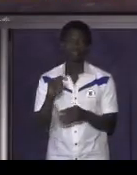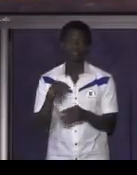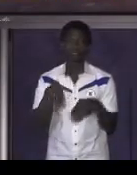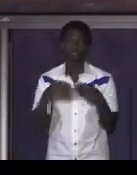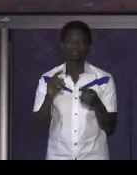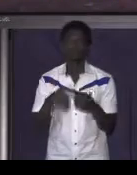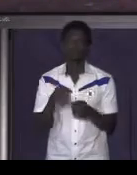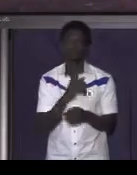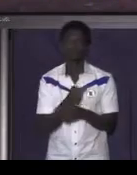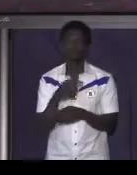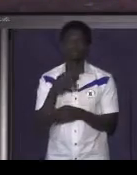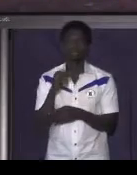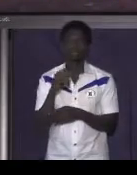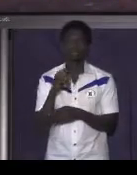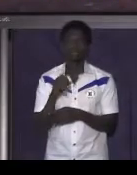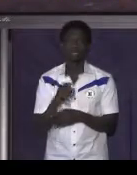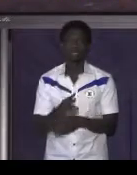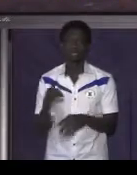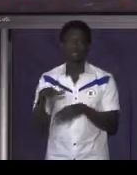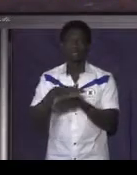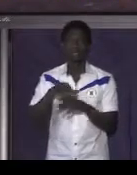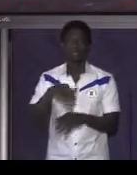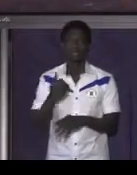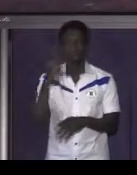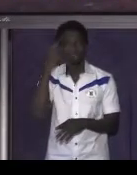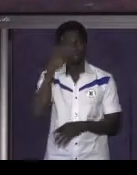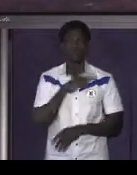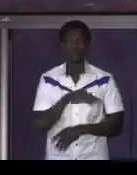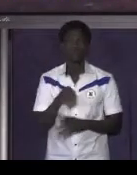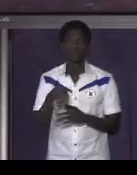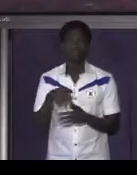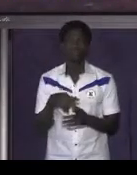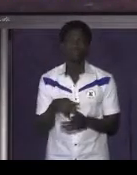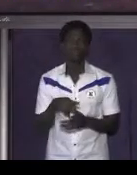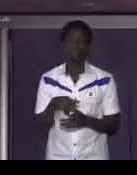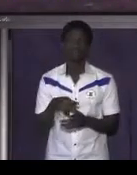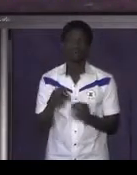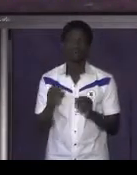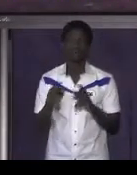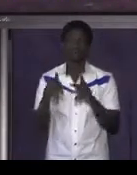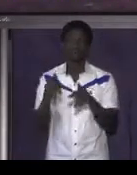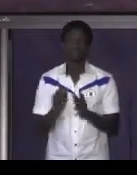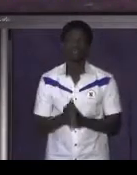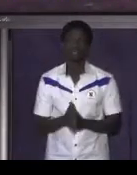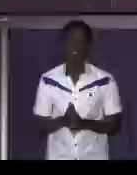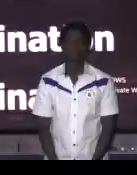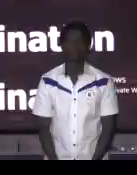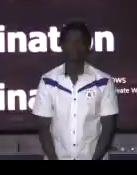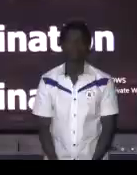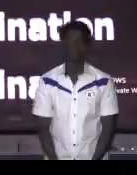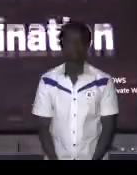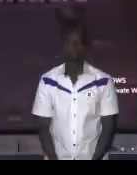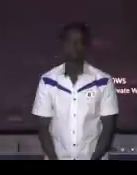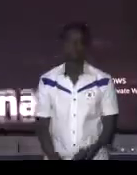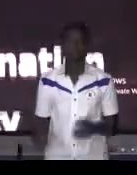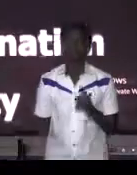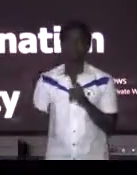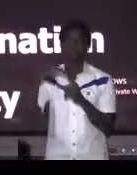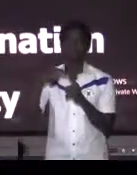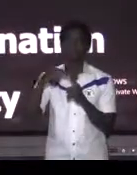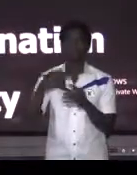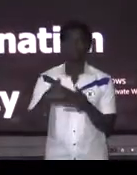gender, whether a male or female, over another for benefit or opportunity. On to the